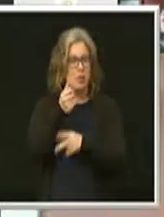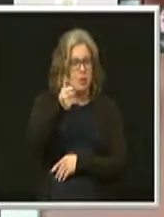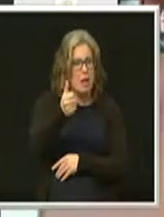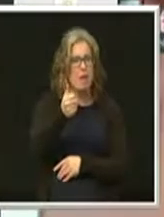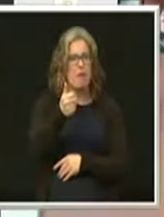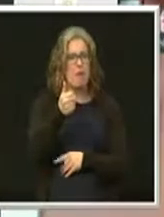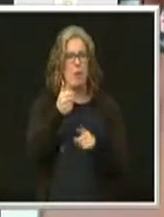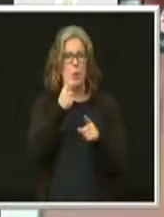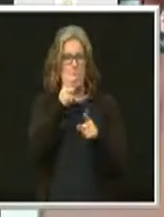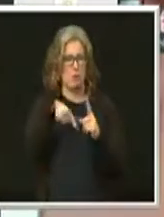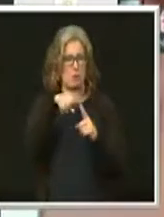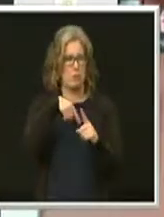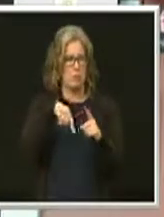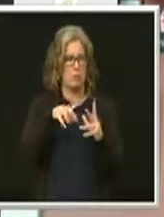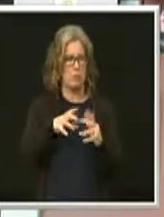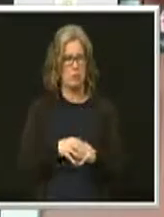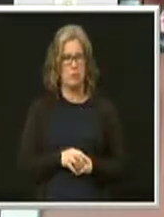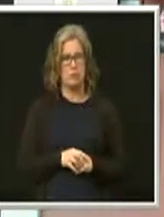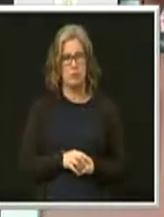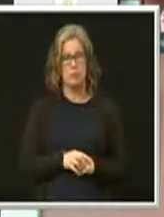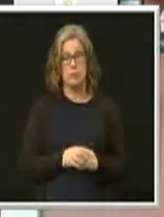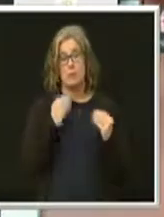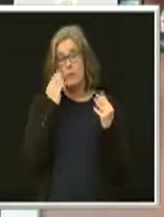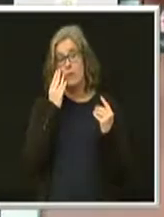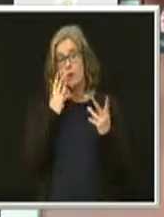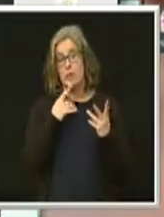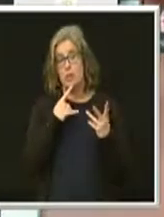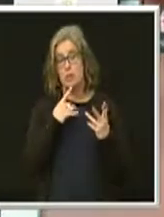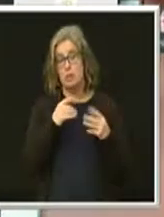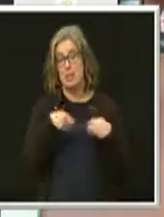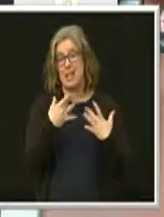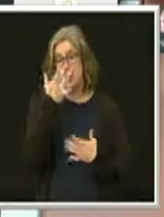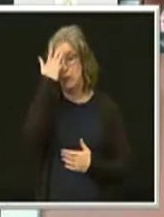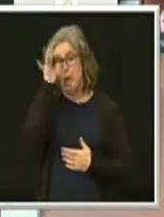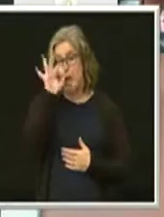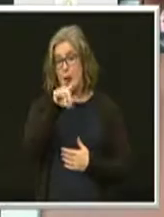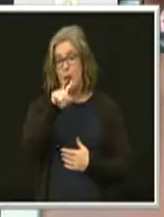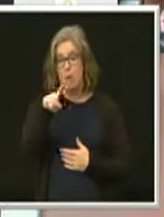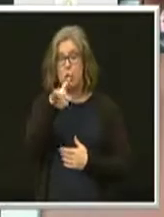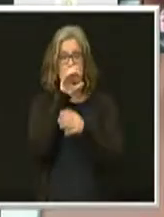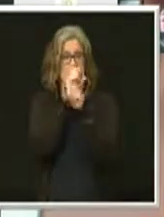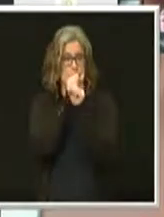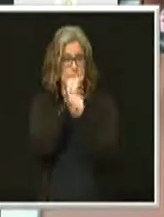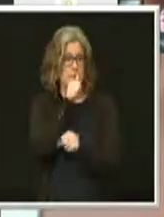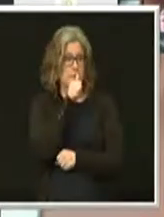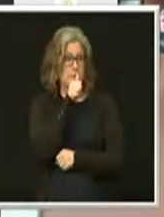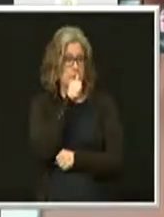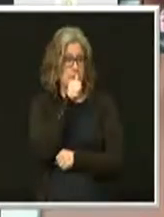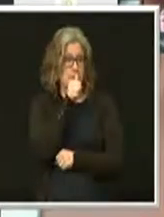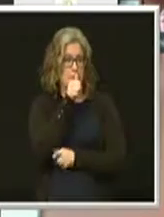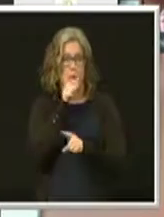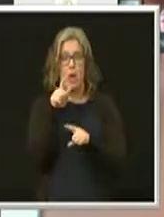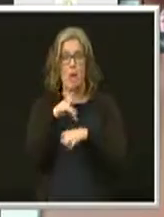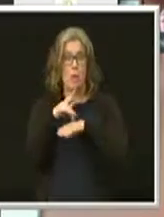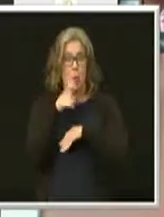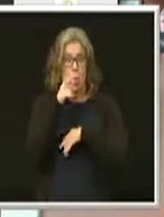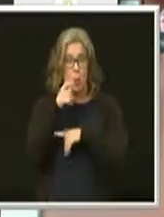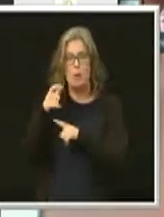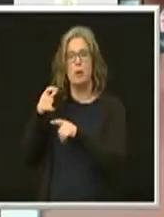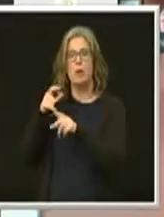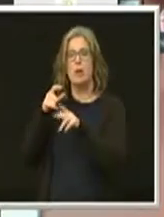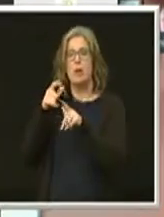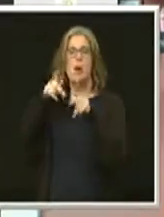and those around you. The information that you give Smart 911 is kept secure, and it's only available to responders